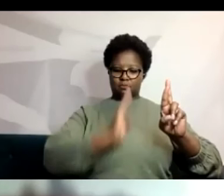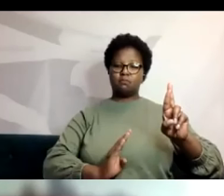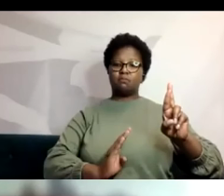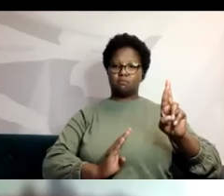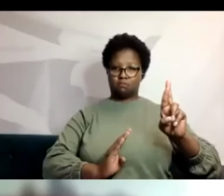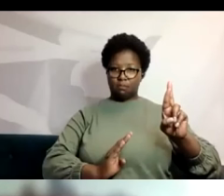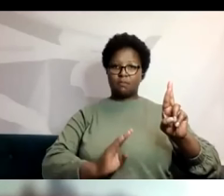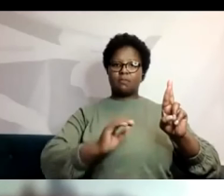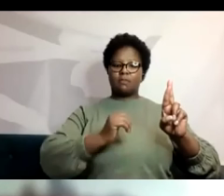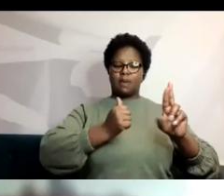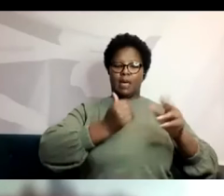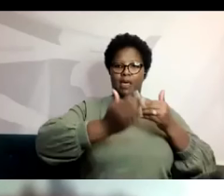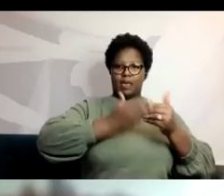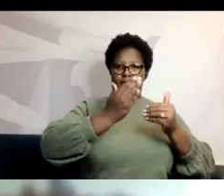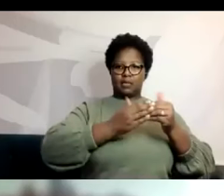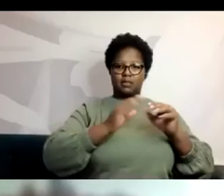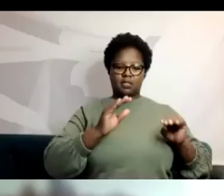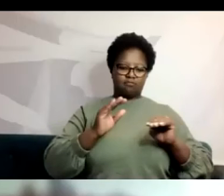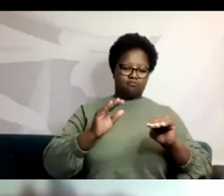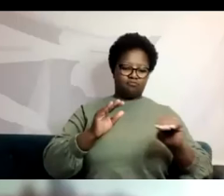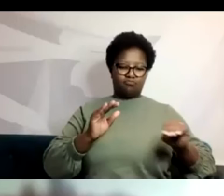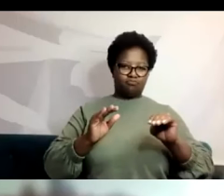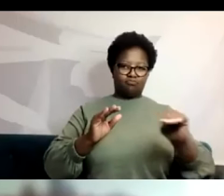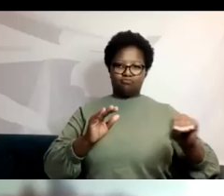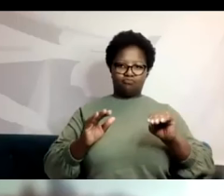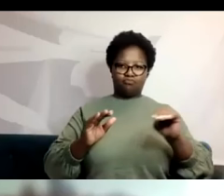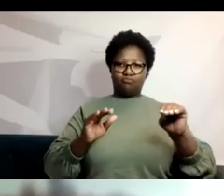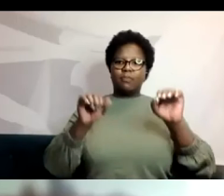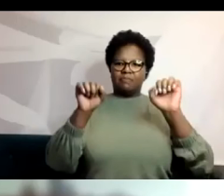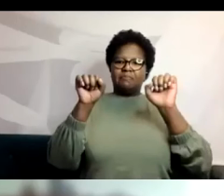maneuver it more easily.